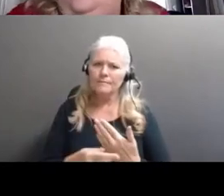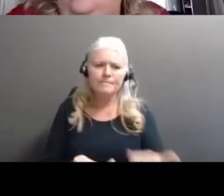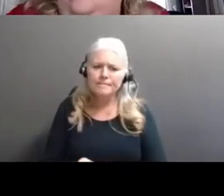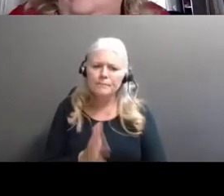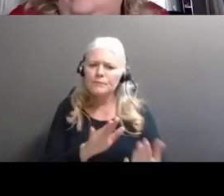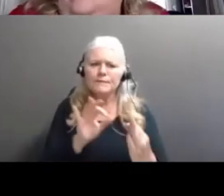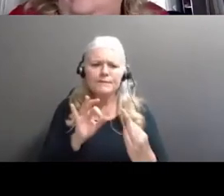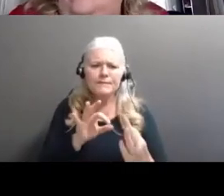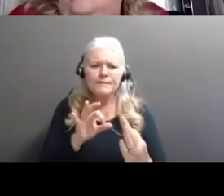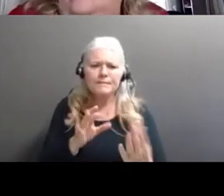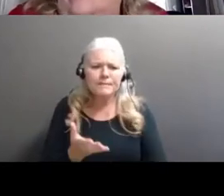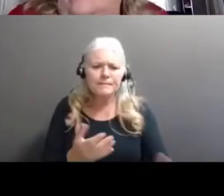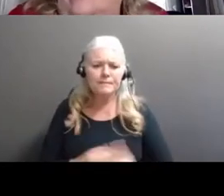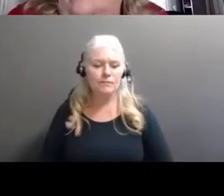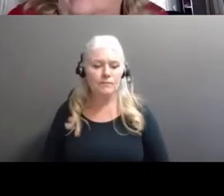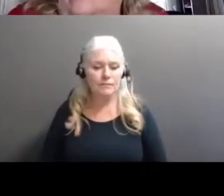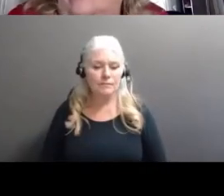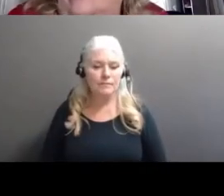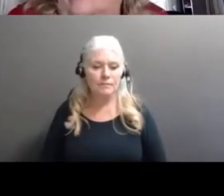the challenges